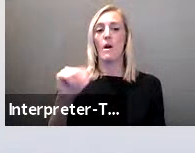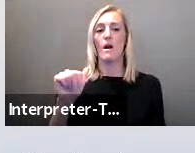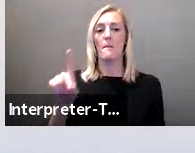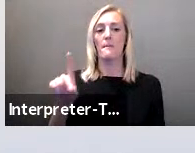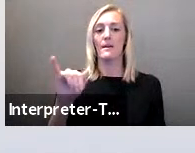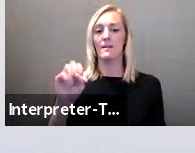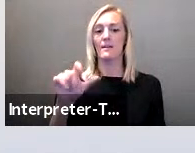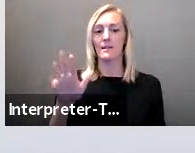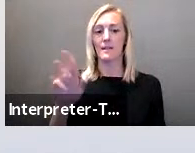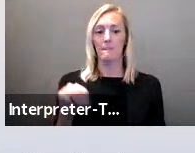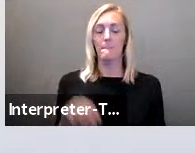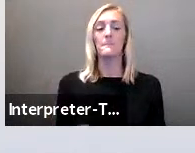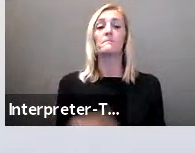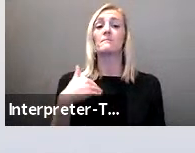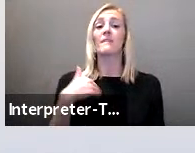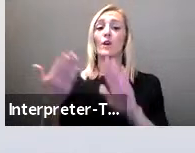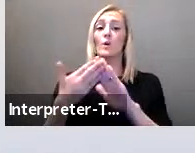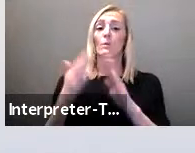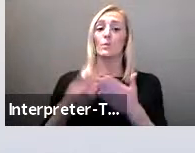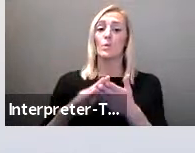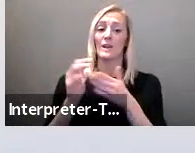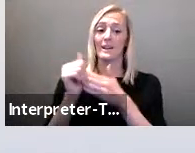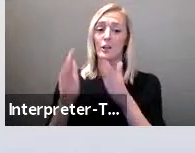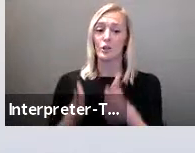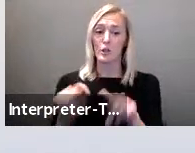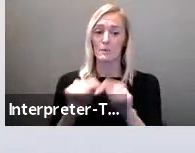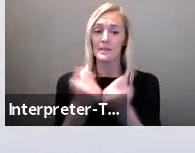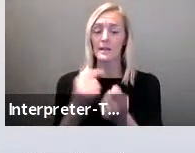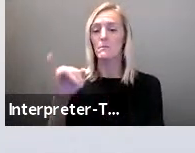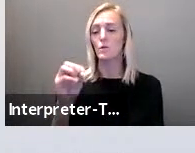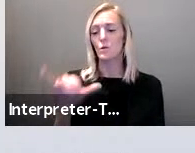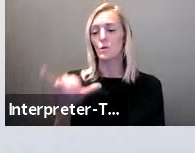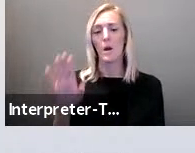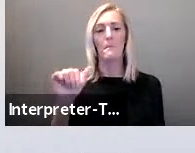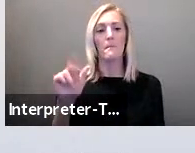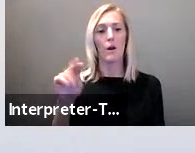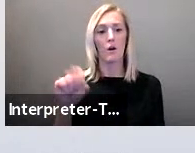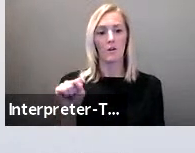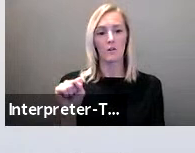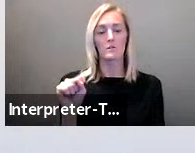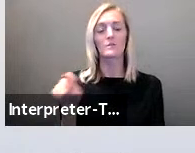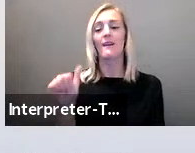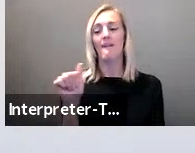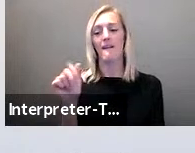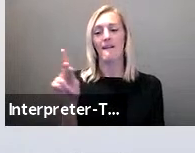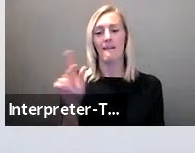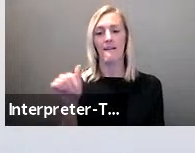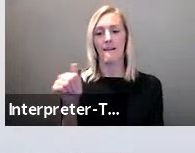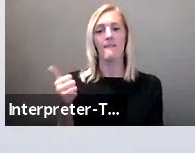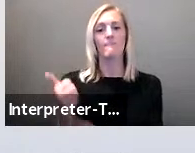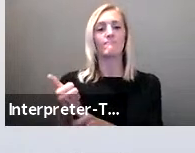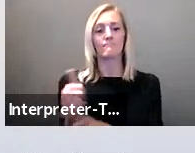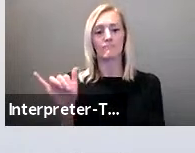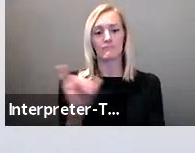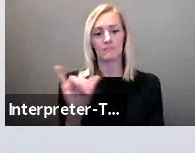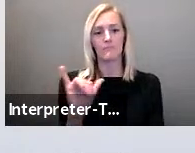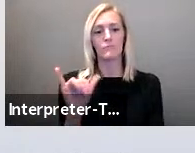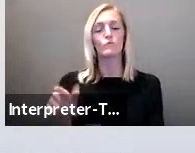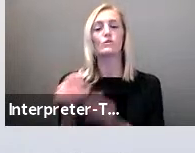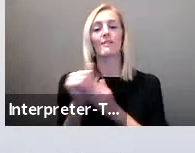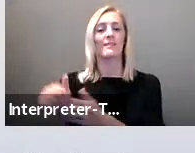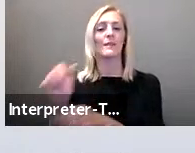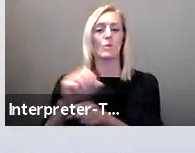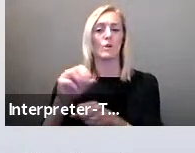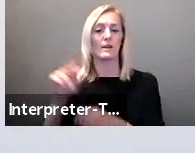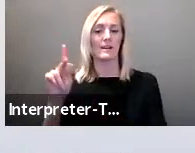our community engagement leadership team, and Joy Barnes is an AKA as well, and she leads the SPHI work in Wichita, Kansas. And